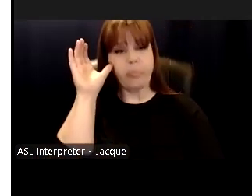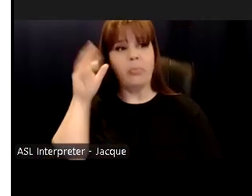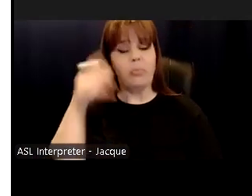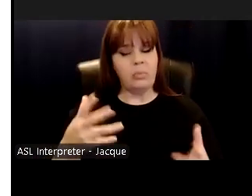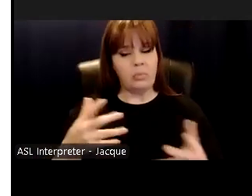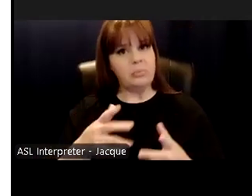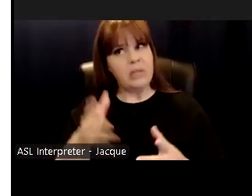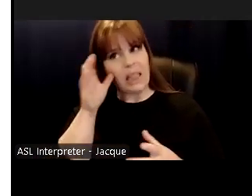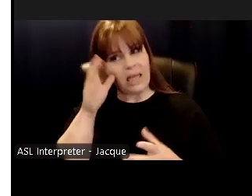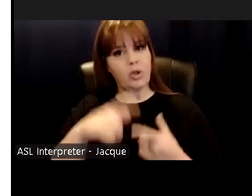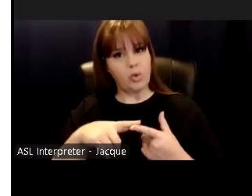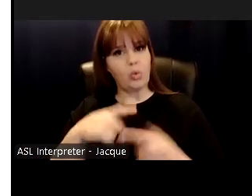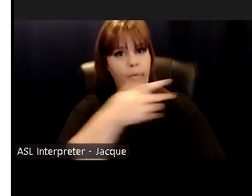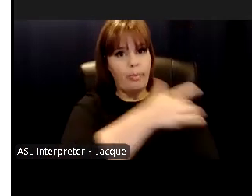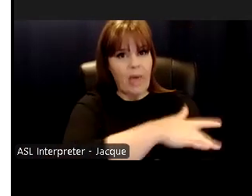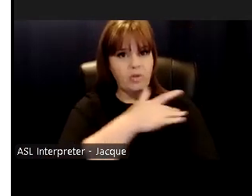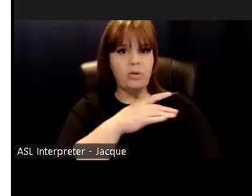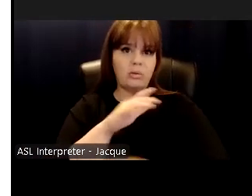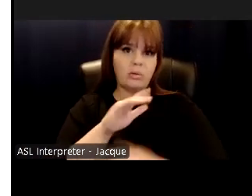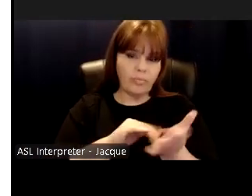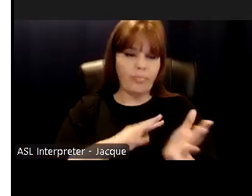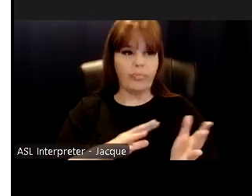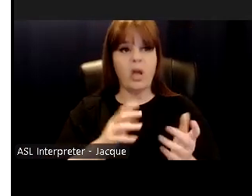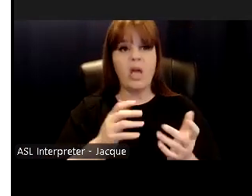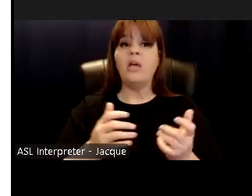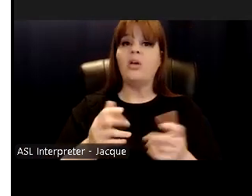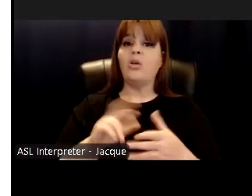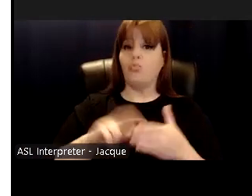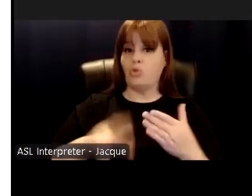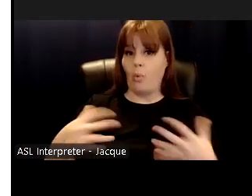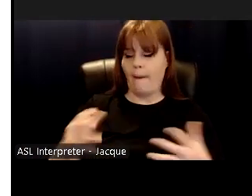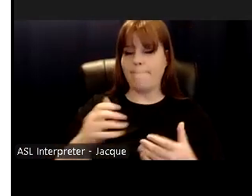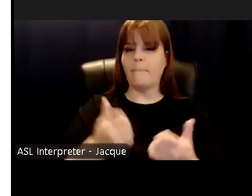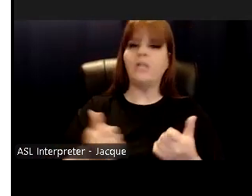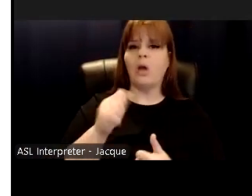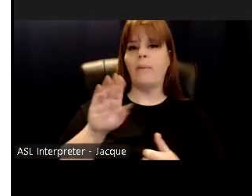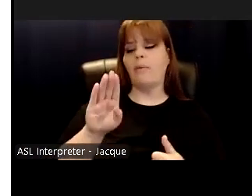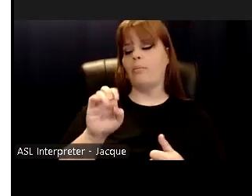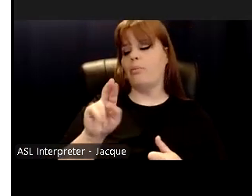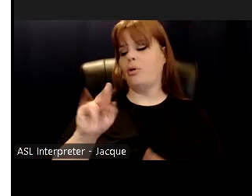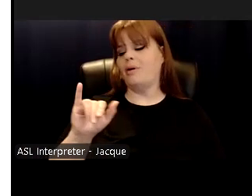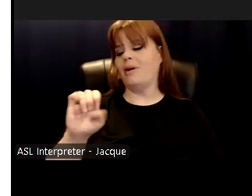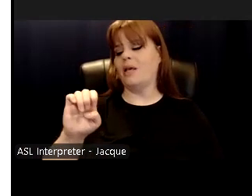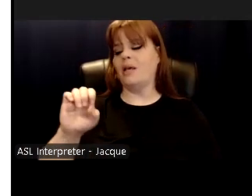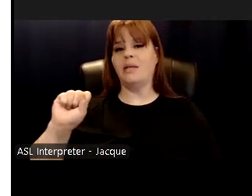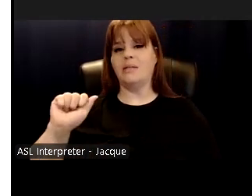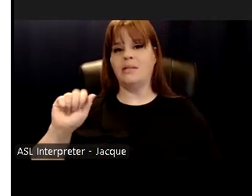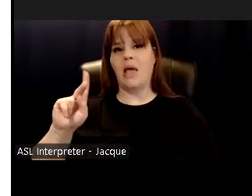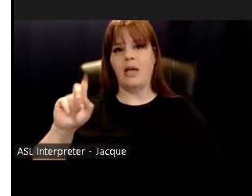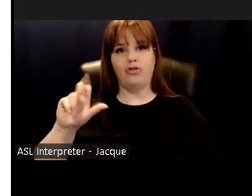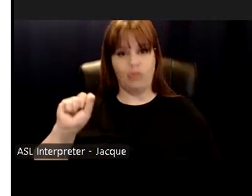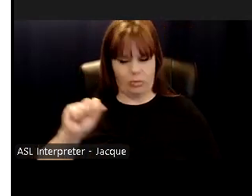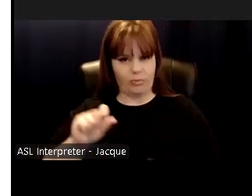and researchers. And as a result, Chairman Bernie Sanders has released a moonshot bill, and it very